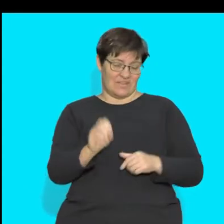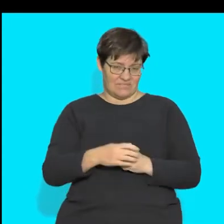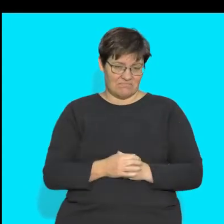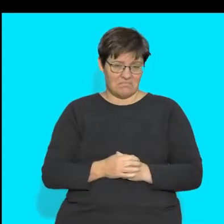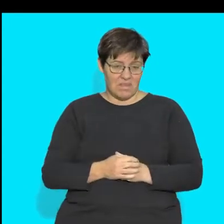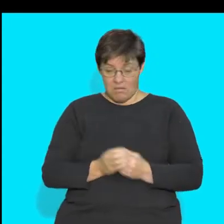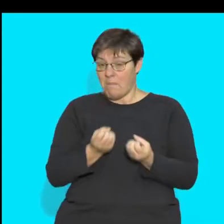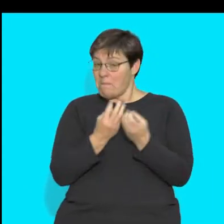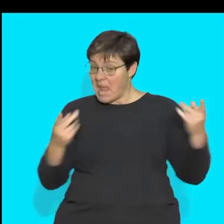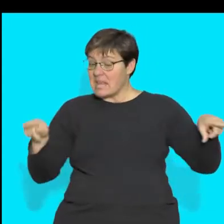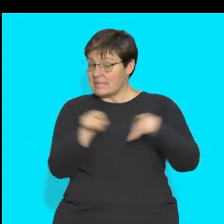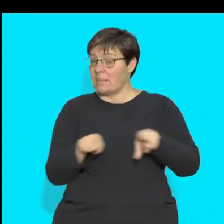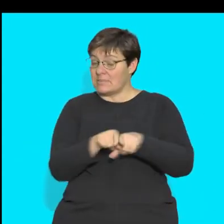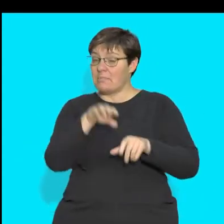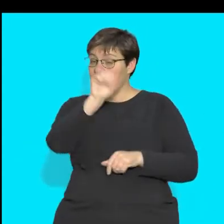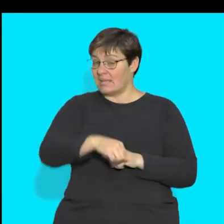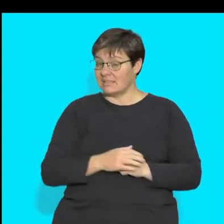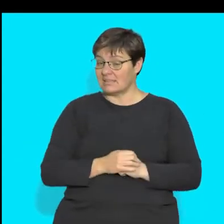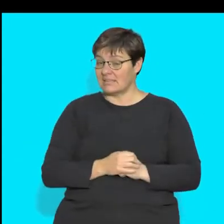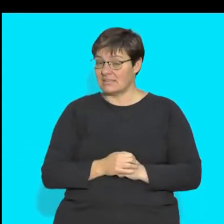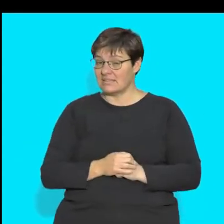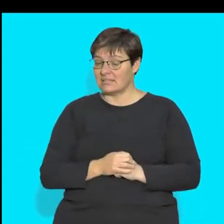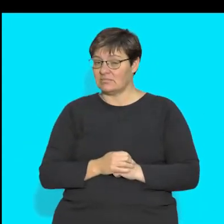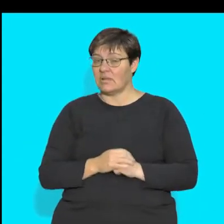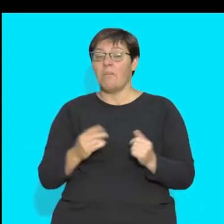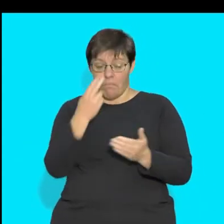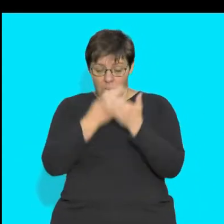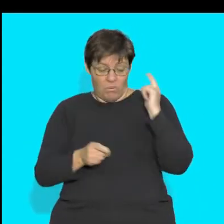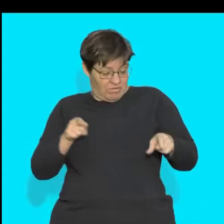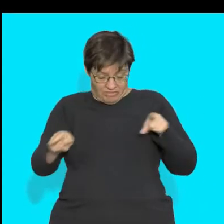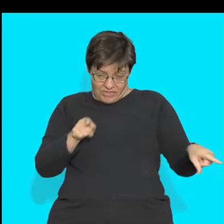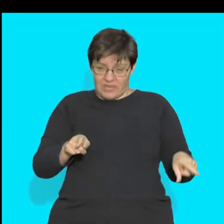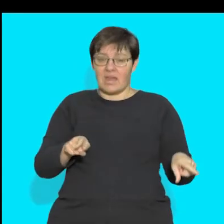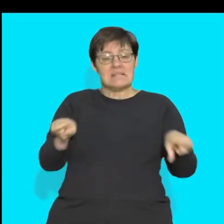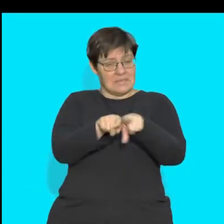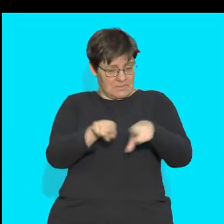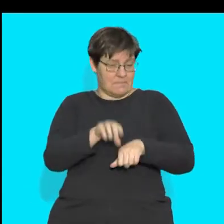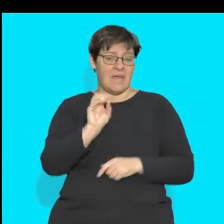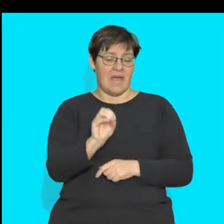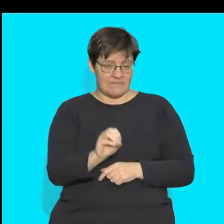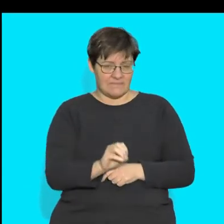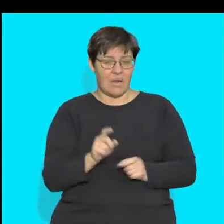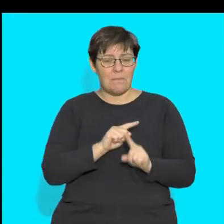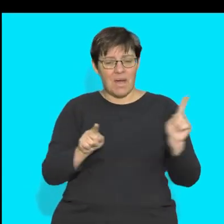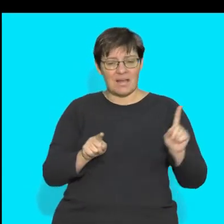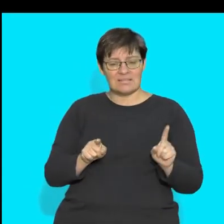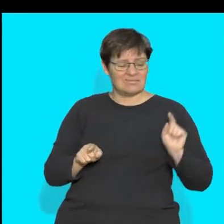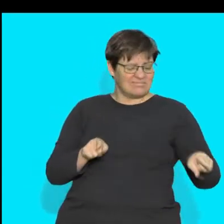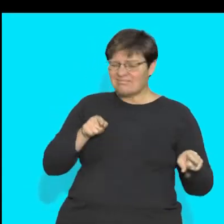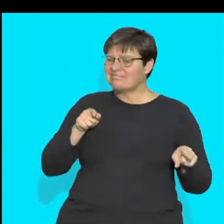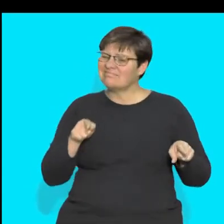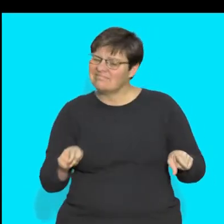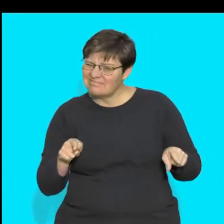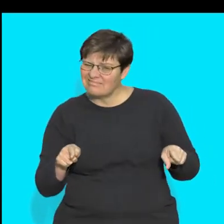in common, all right? There are things that they have that are the same, but a plant and an